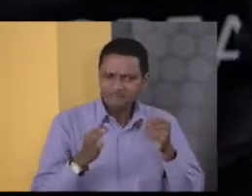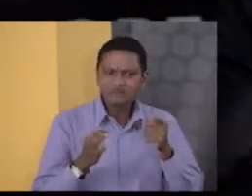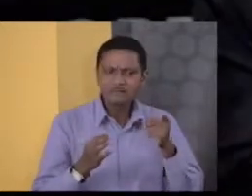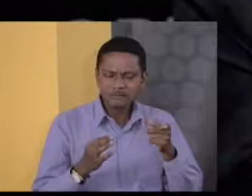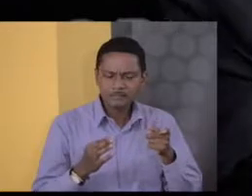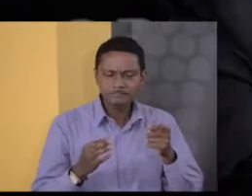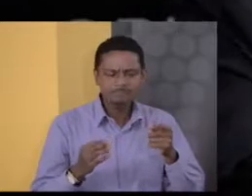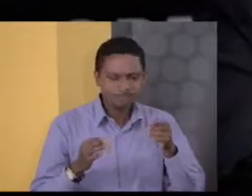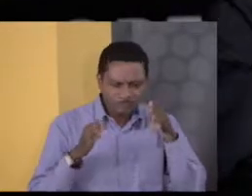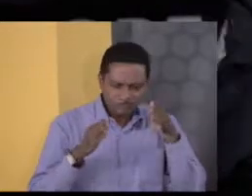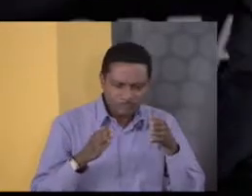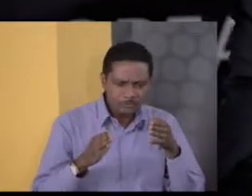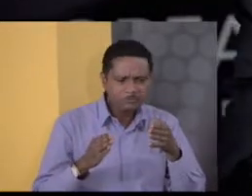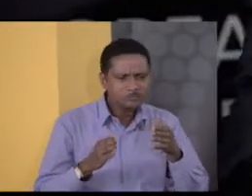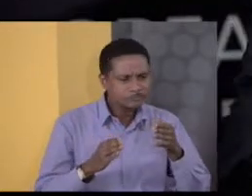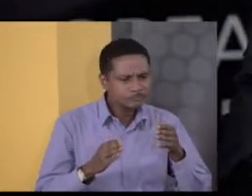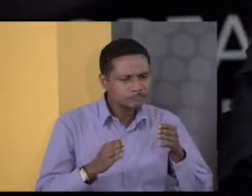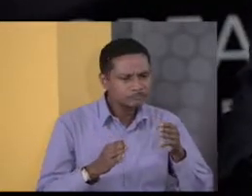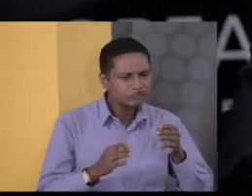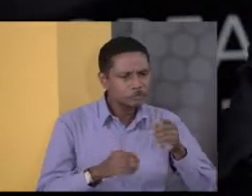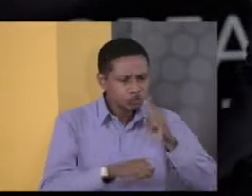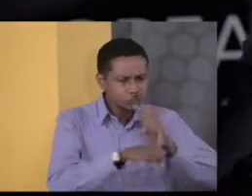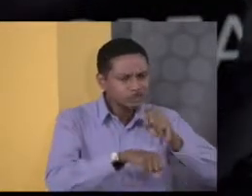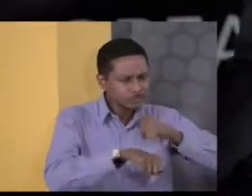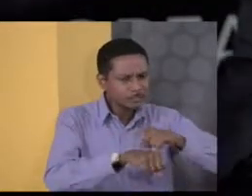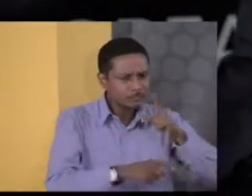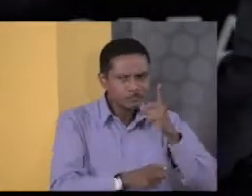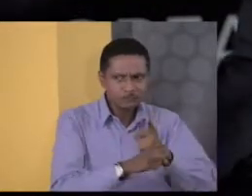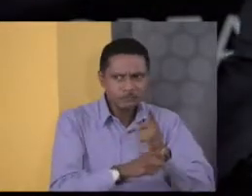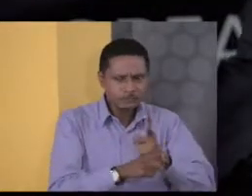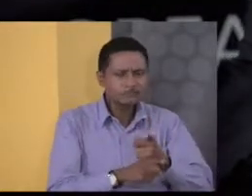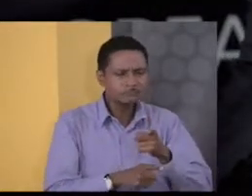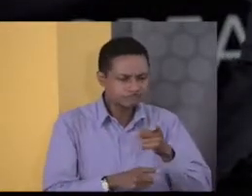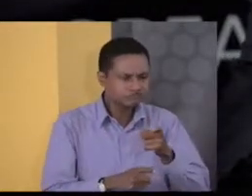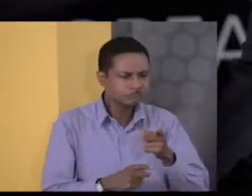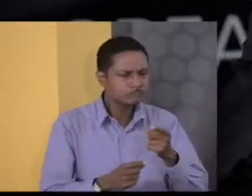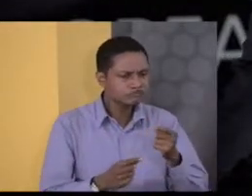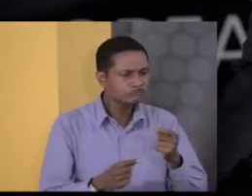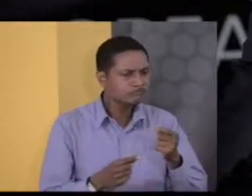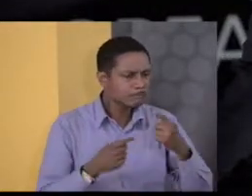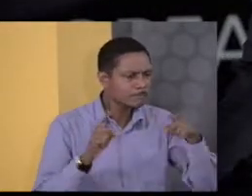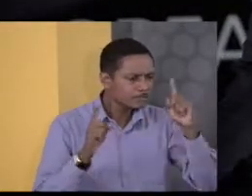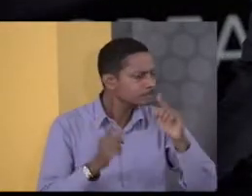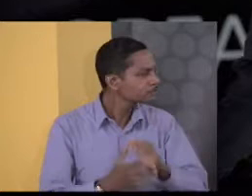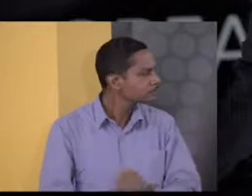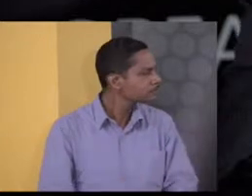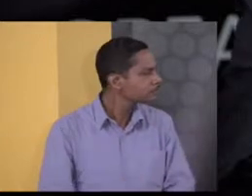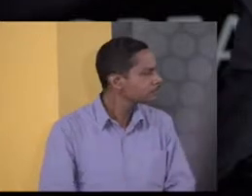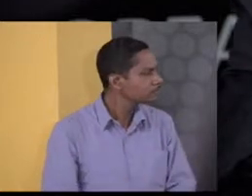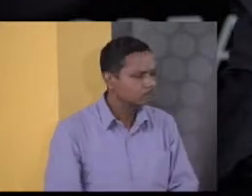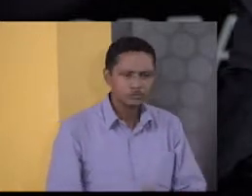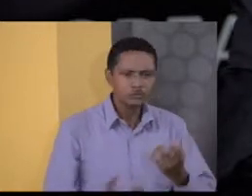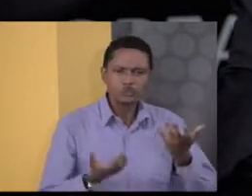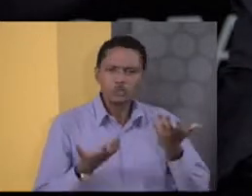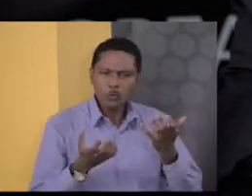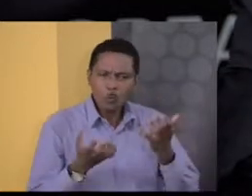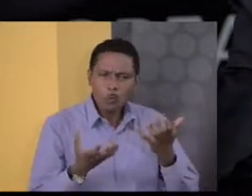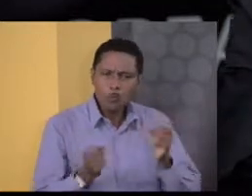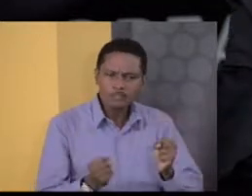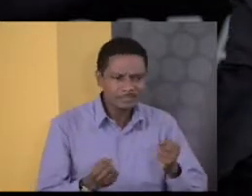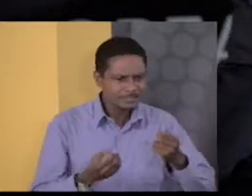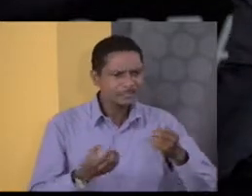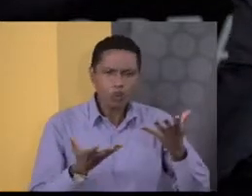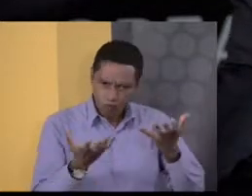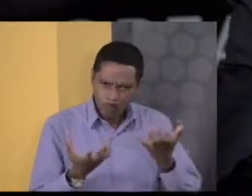producing similar to what you're producing, and you have your prices are twice as high,